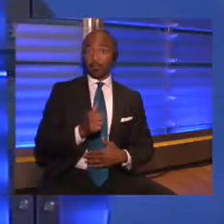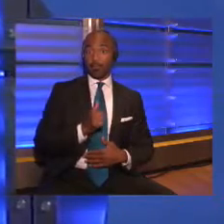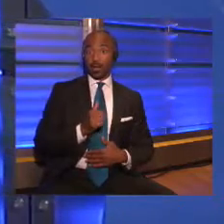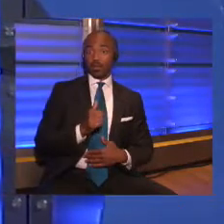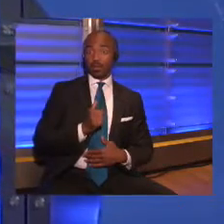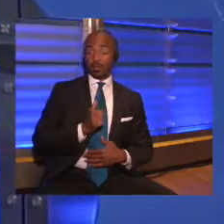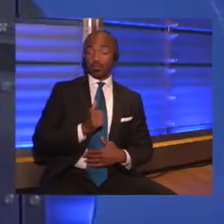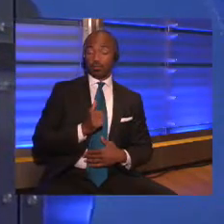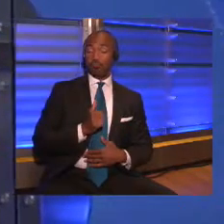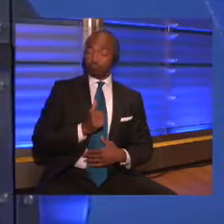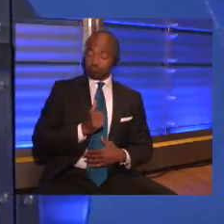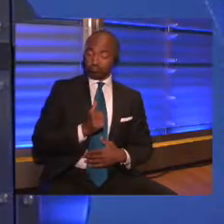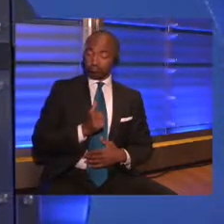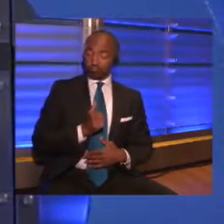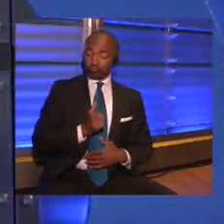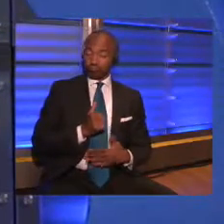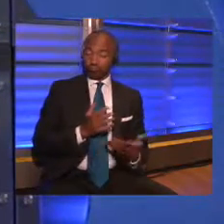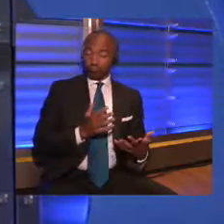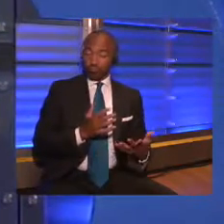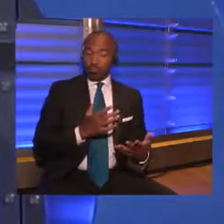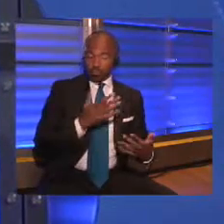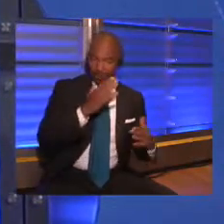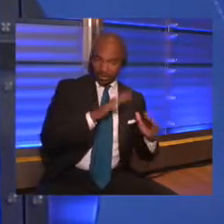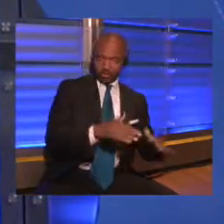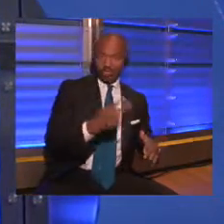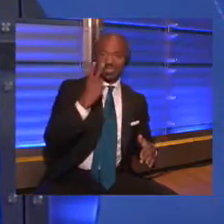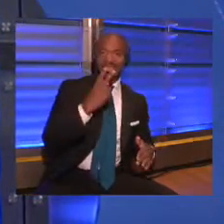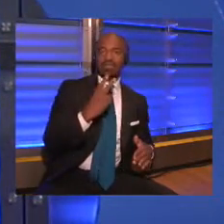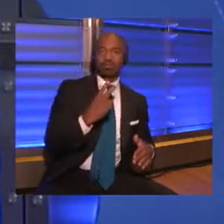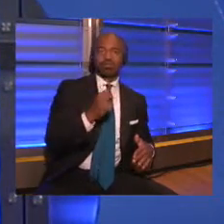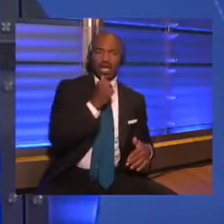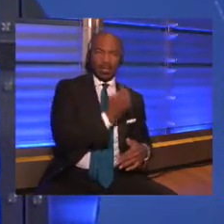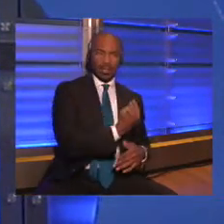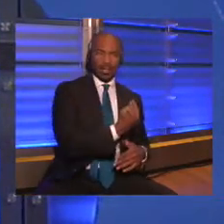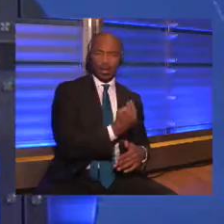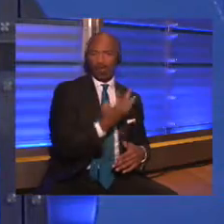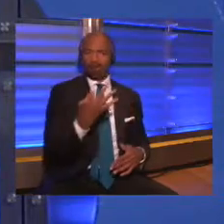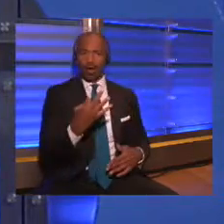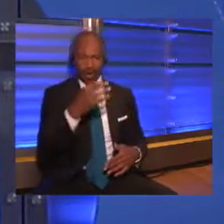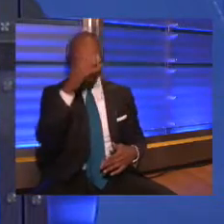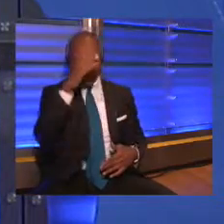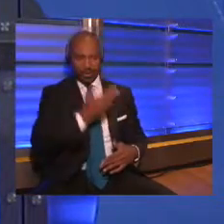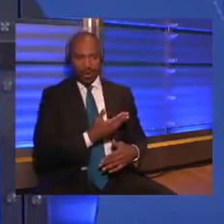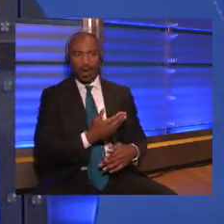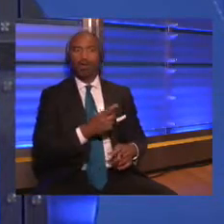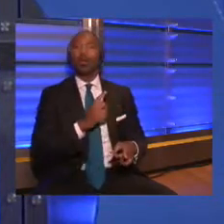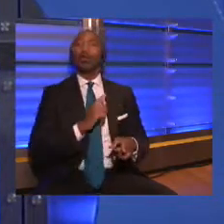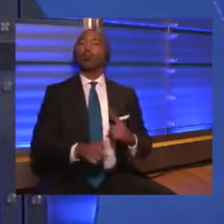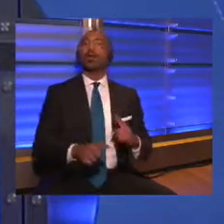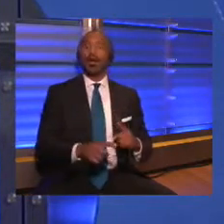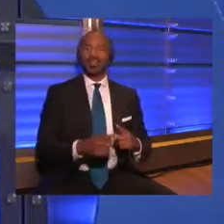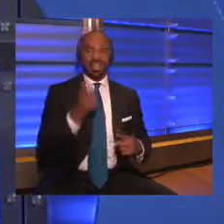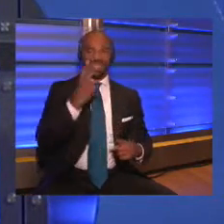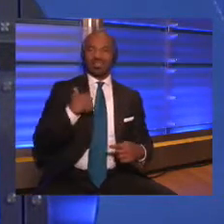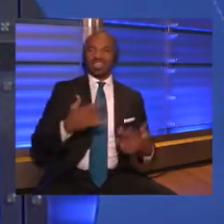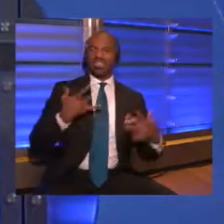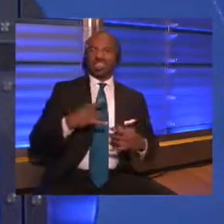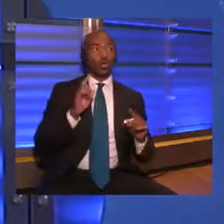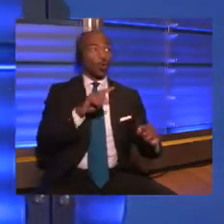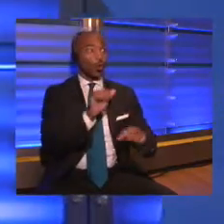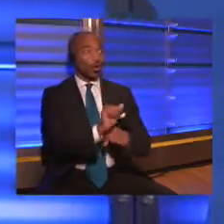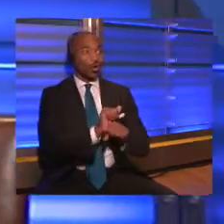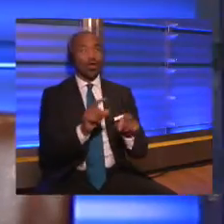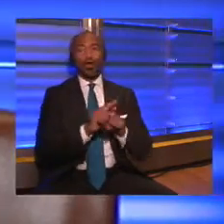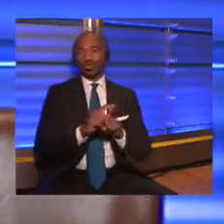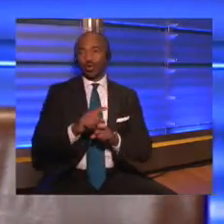a Saturday dad. They see a dad who's as fired up to go to work on Monday as he is for his bike ride on Saturday. A